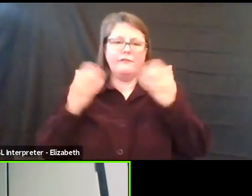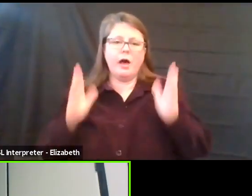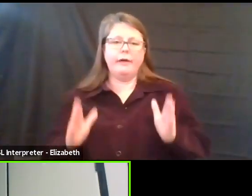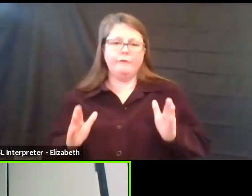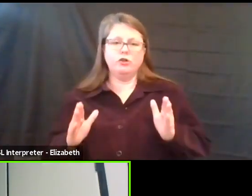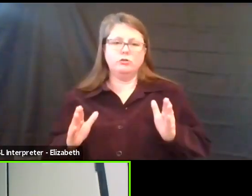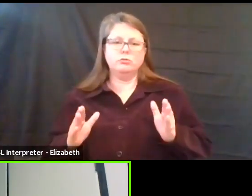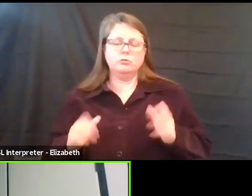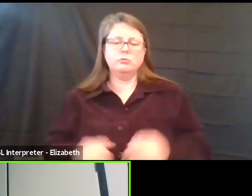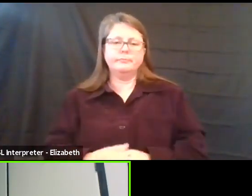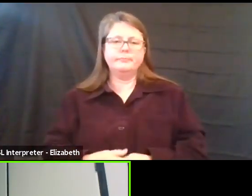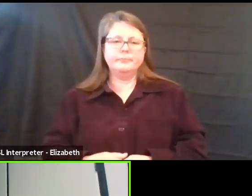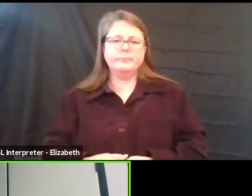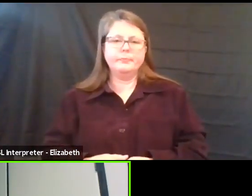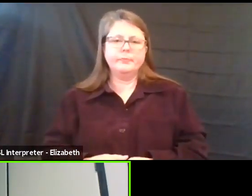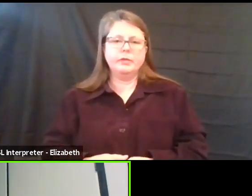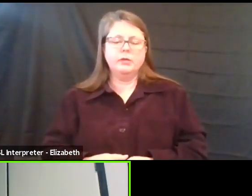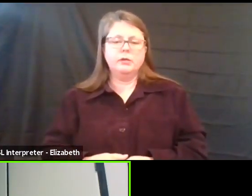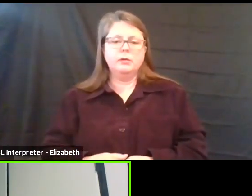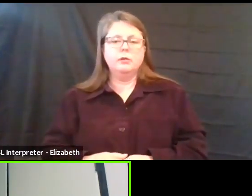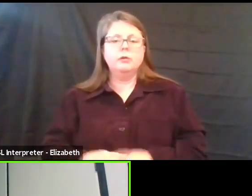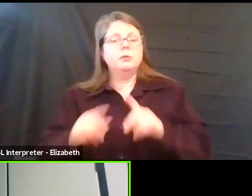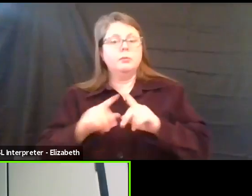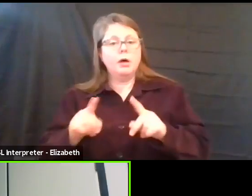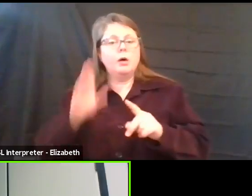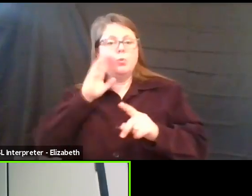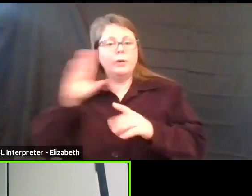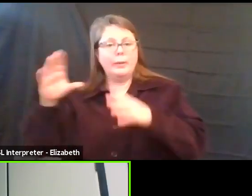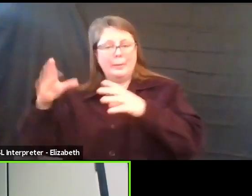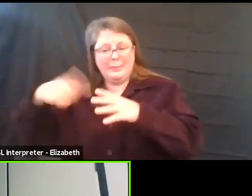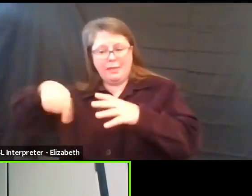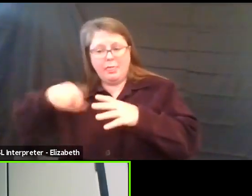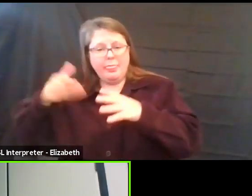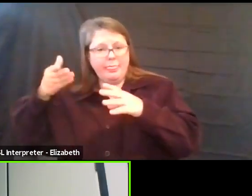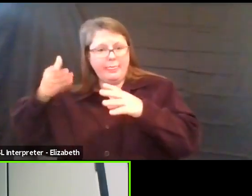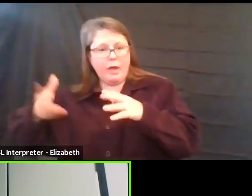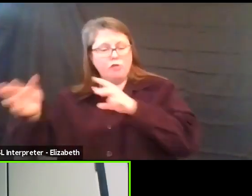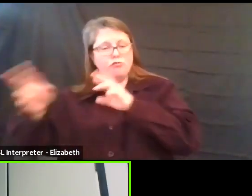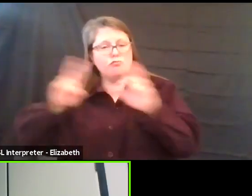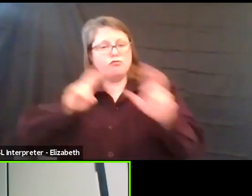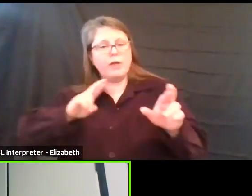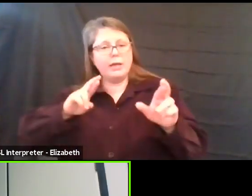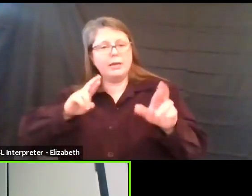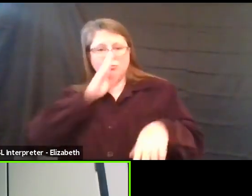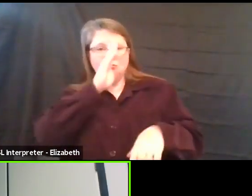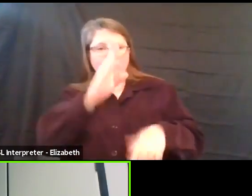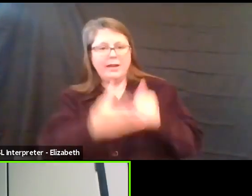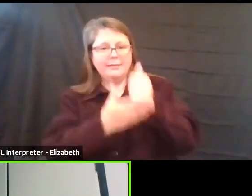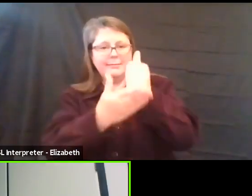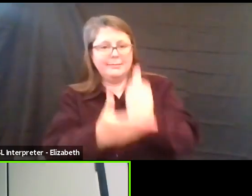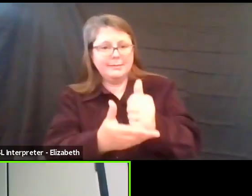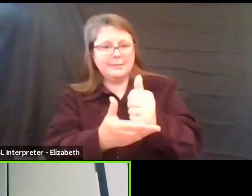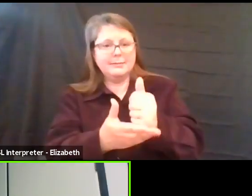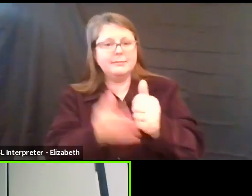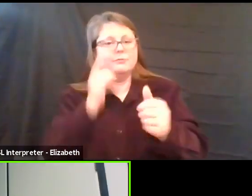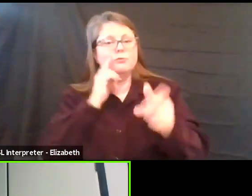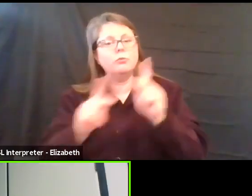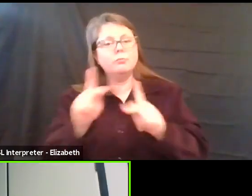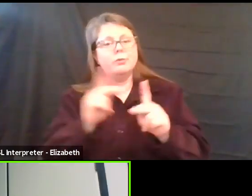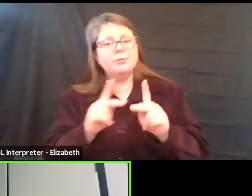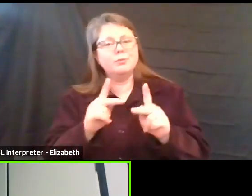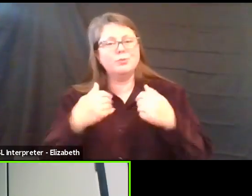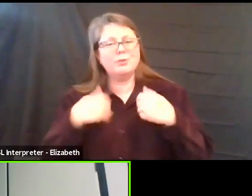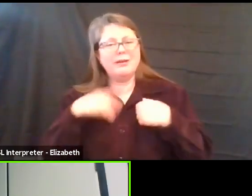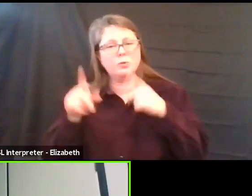to provide in-person assistance to folks who have any questions. We do also have,